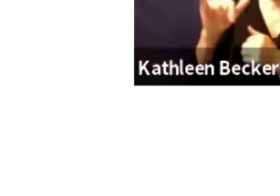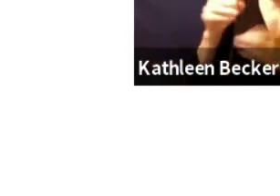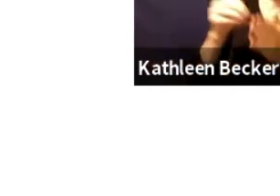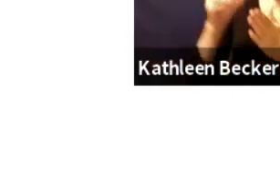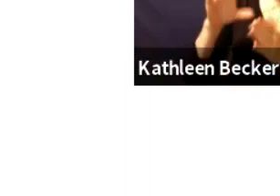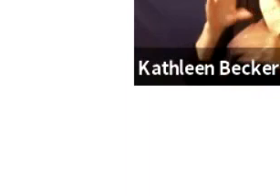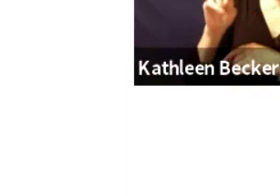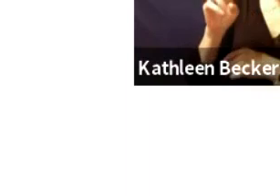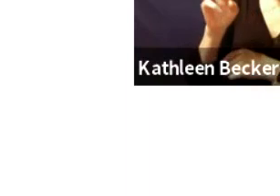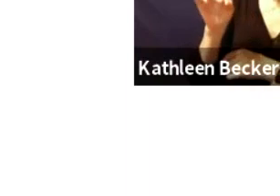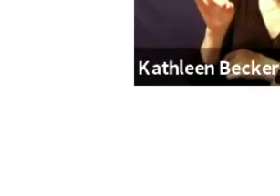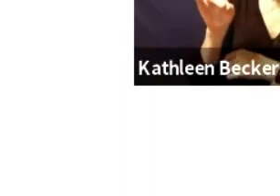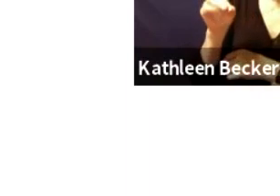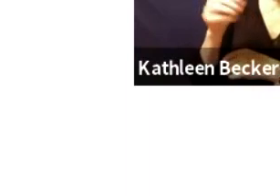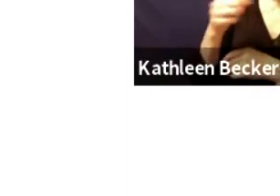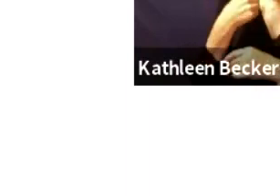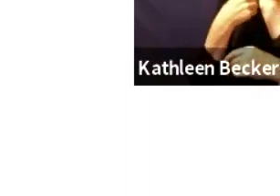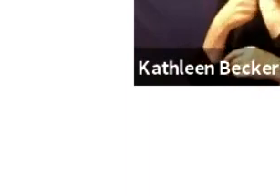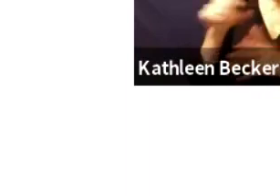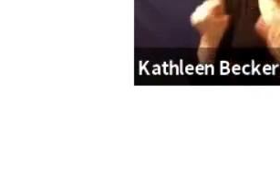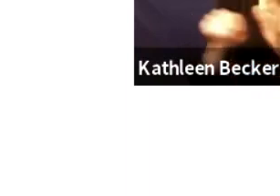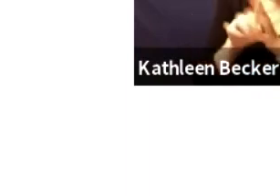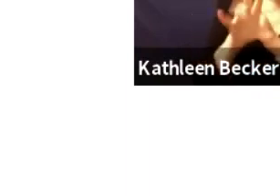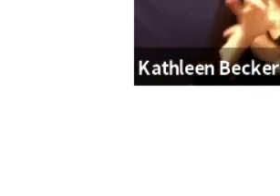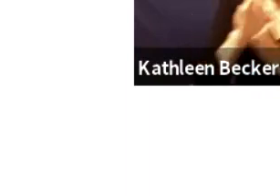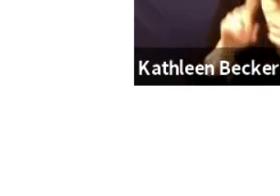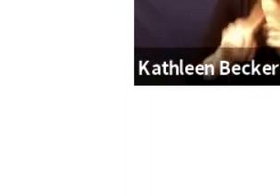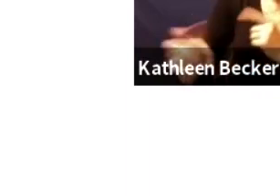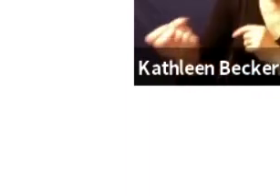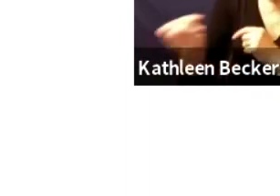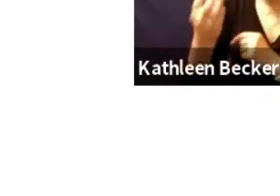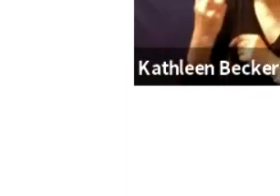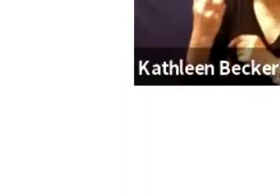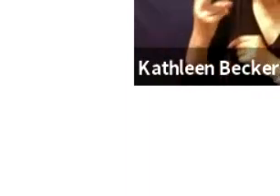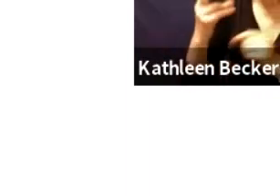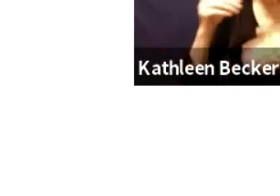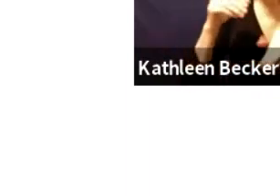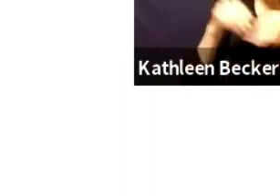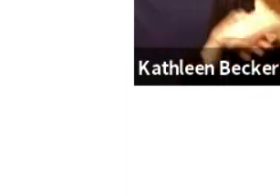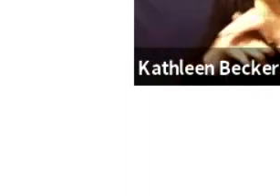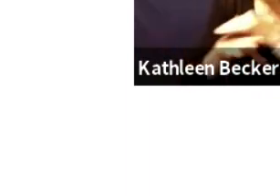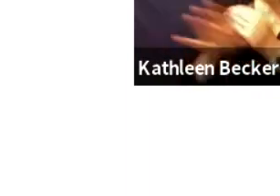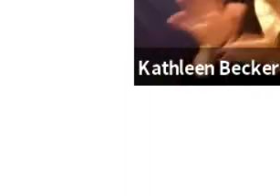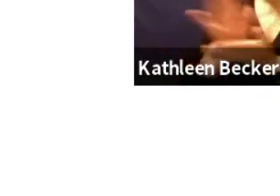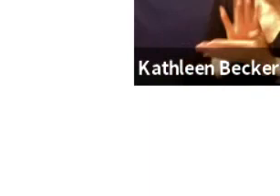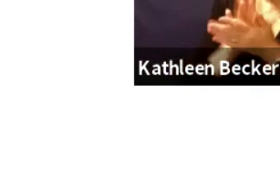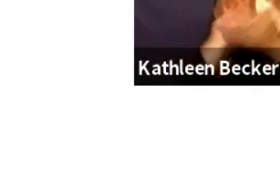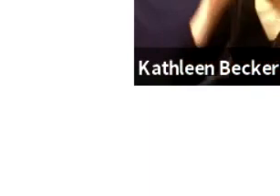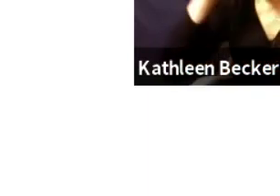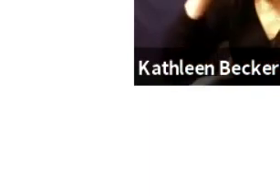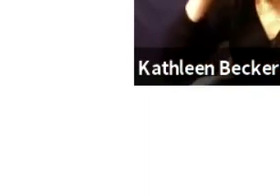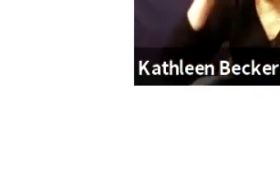in RUSD who is in grades 7 through 12 can access Paper Tutoring.